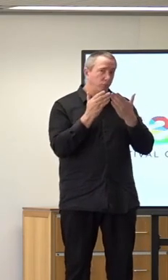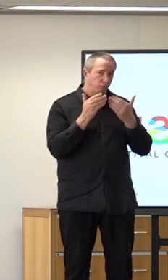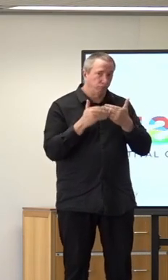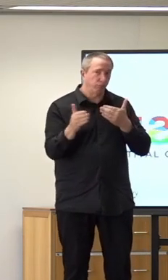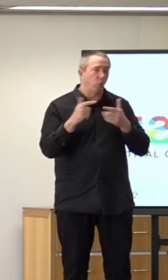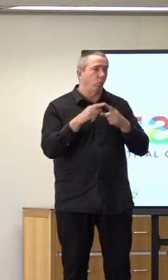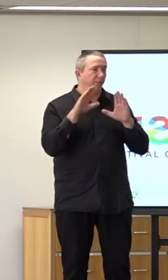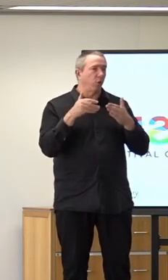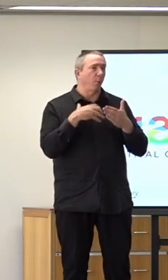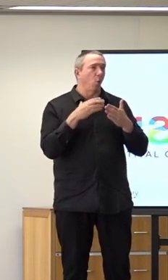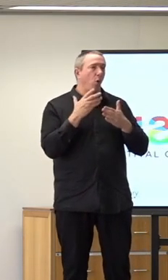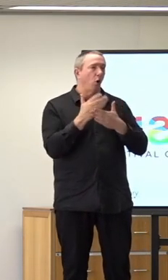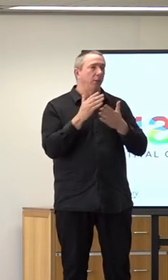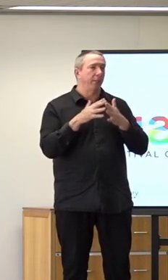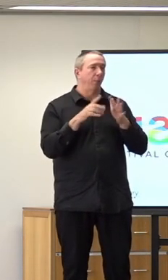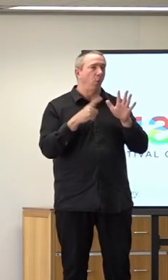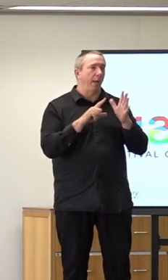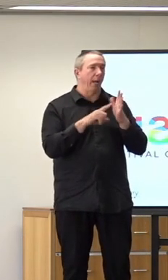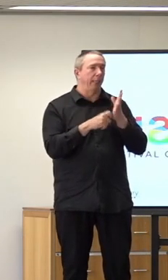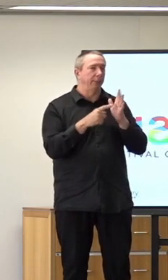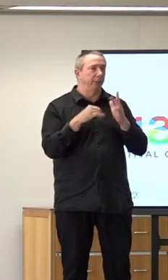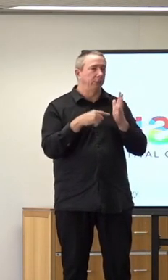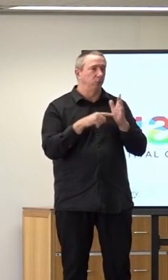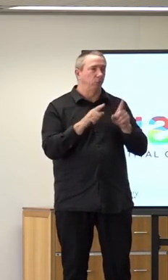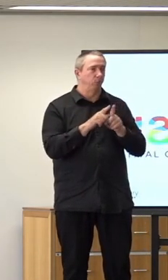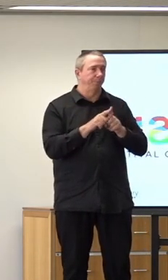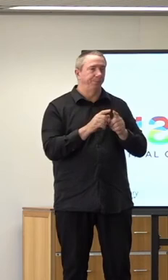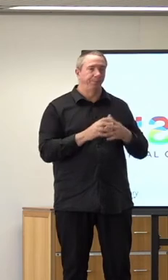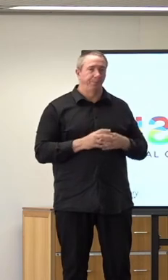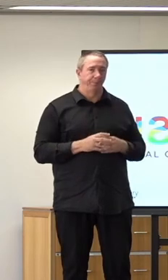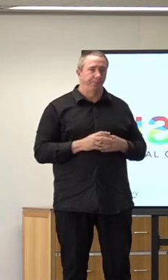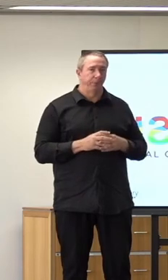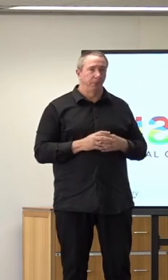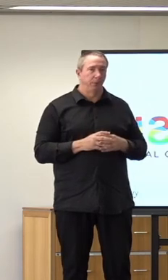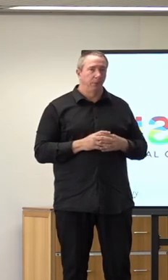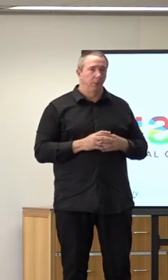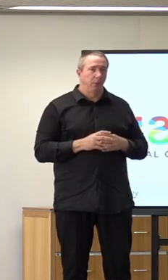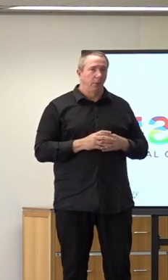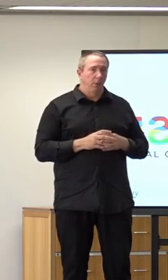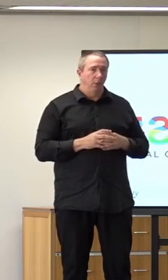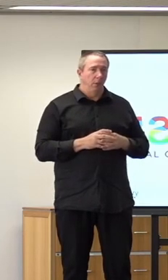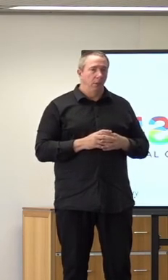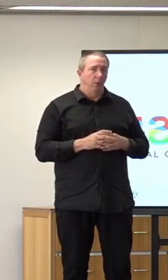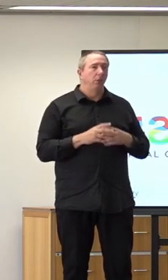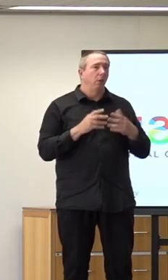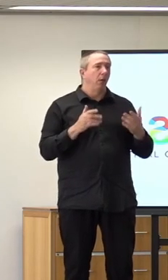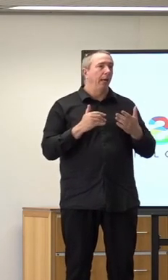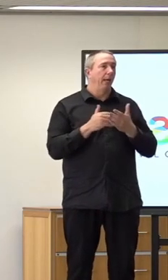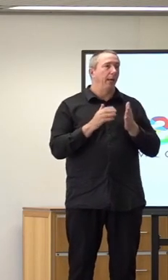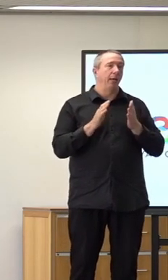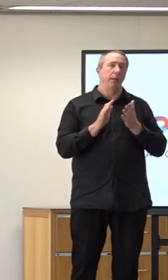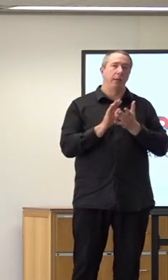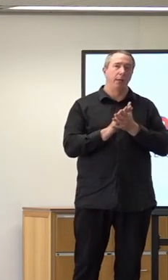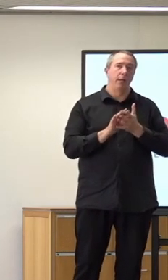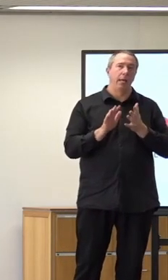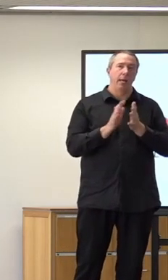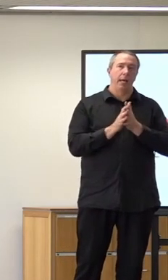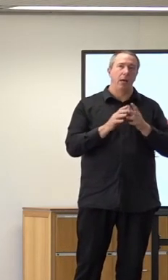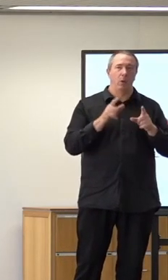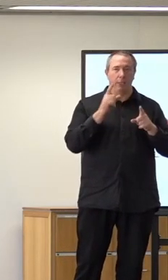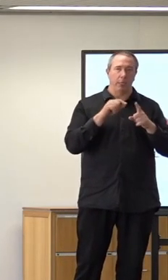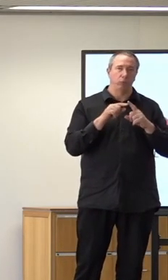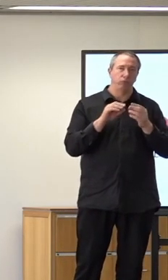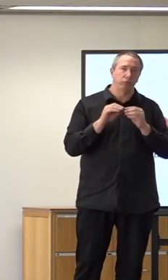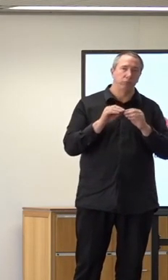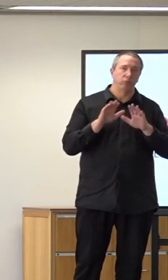terms of what we can do to subvert, I guess, the expectations of stakeholders.